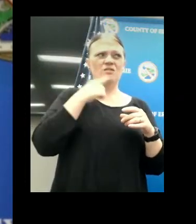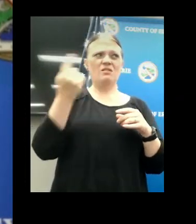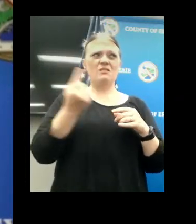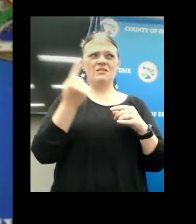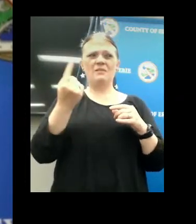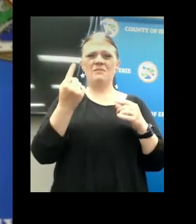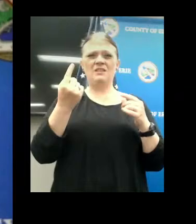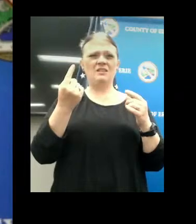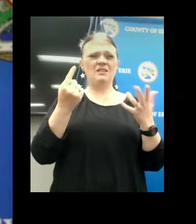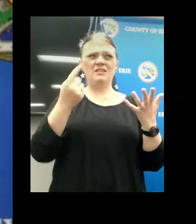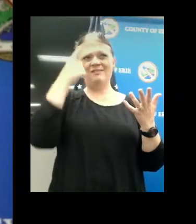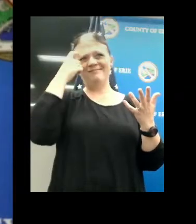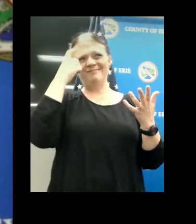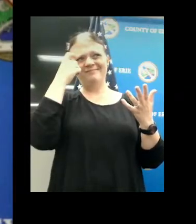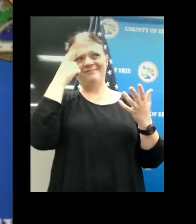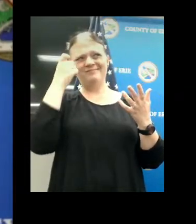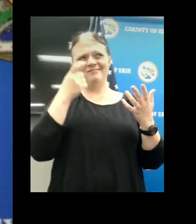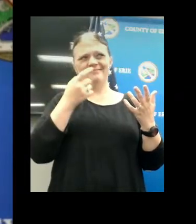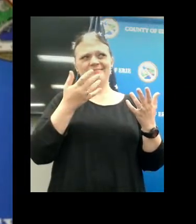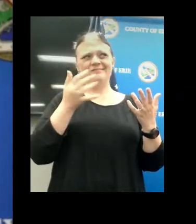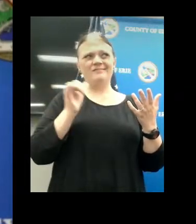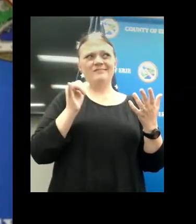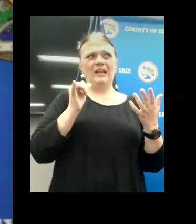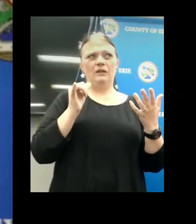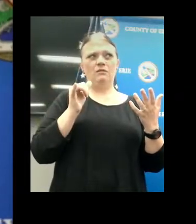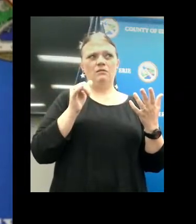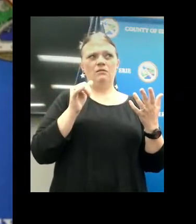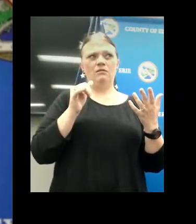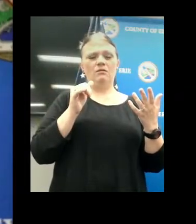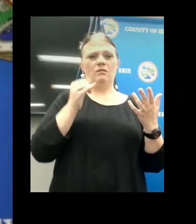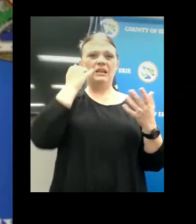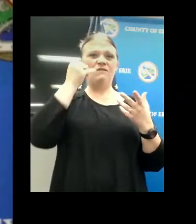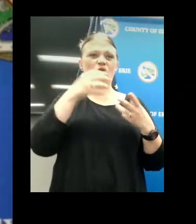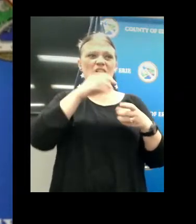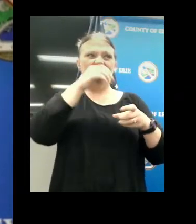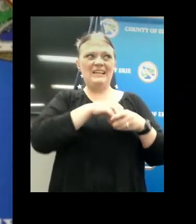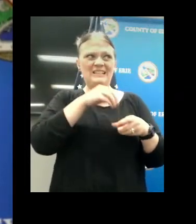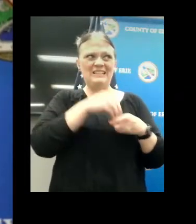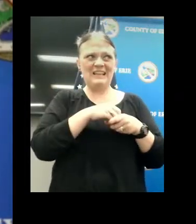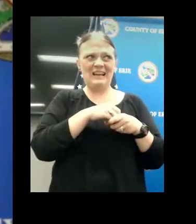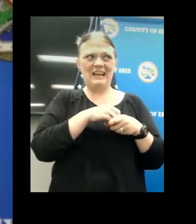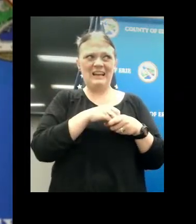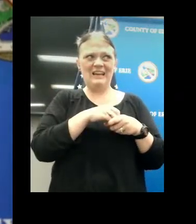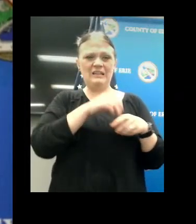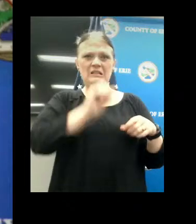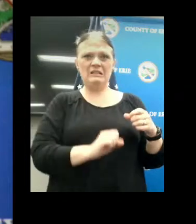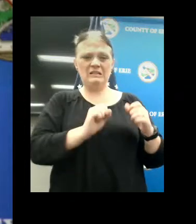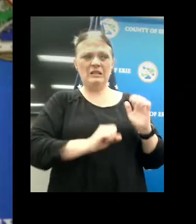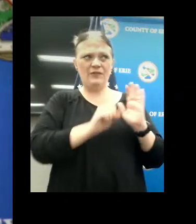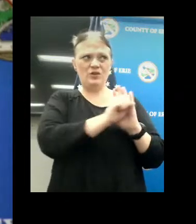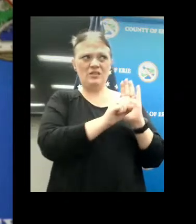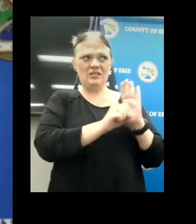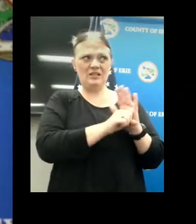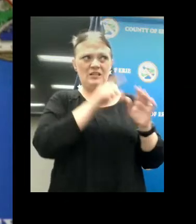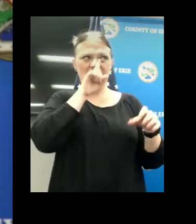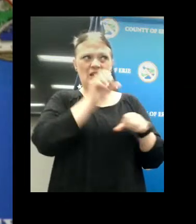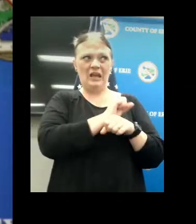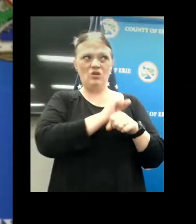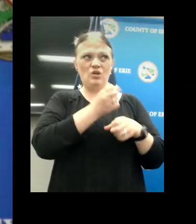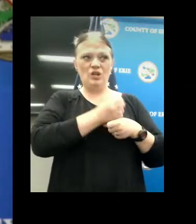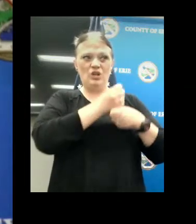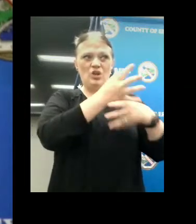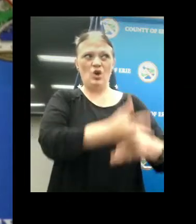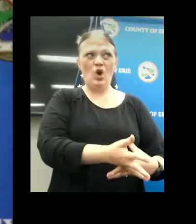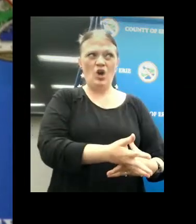to be read into that, that you can see where, being indoors in southern states is actually